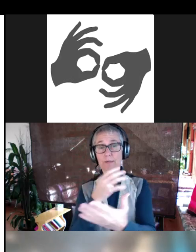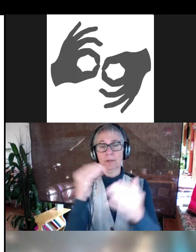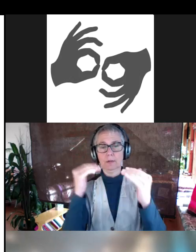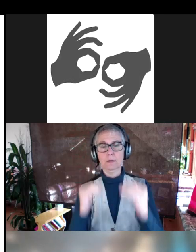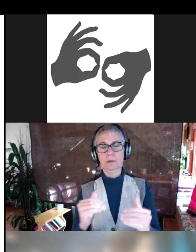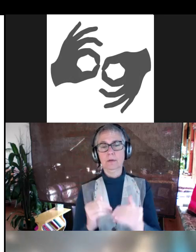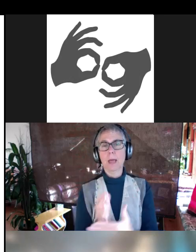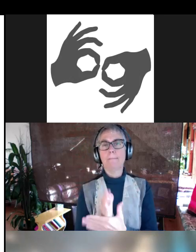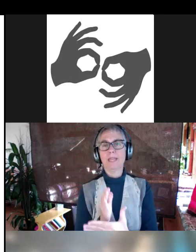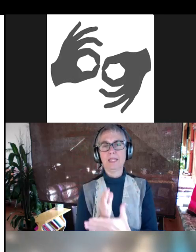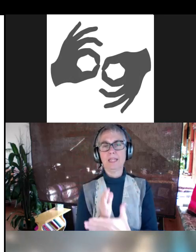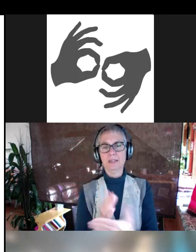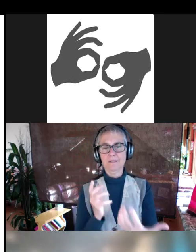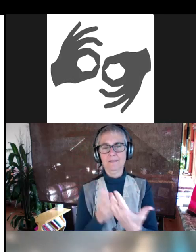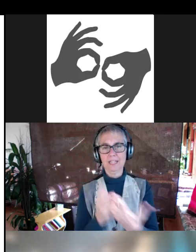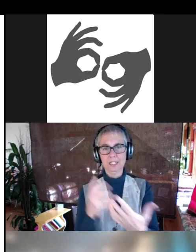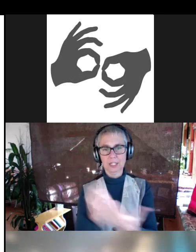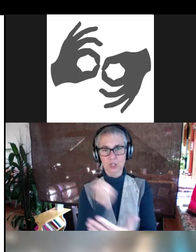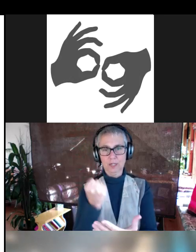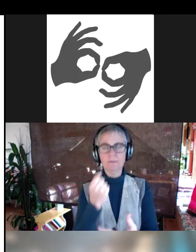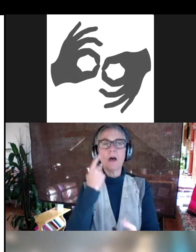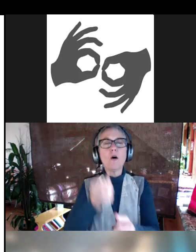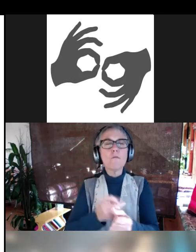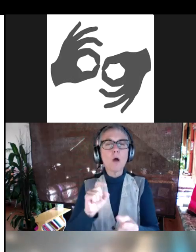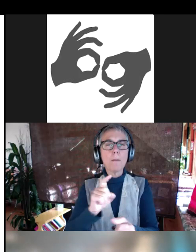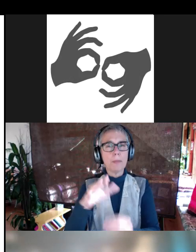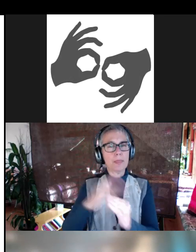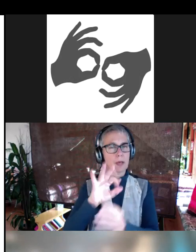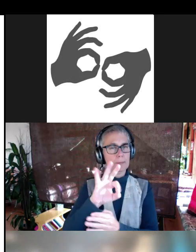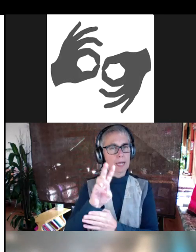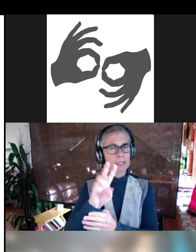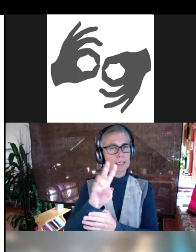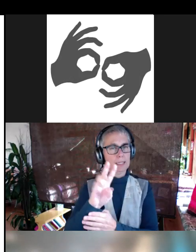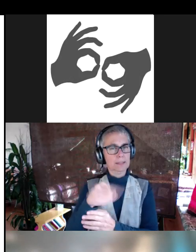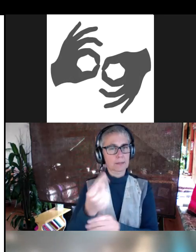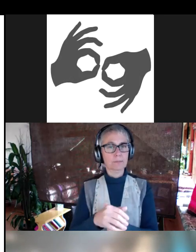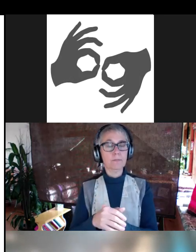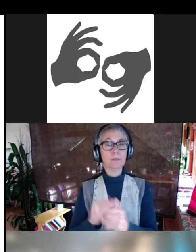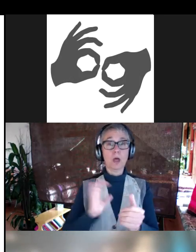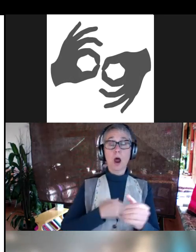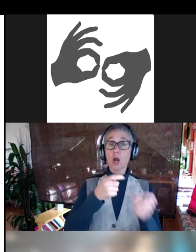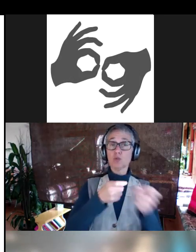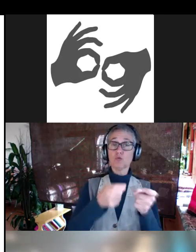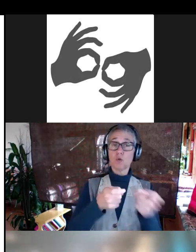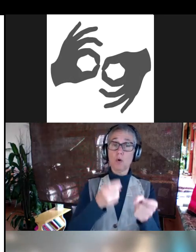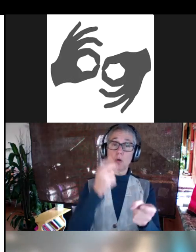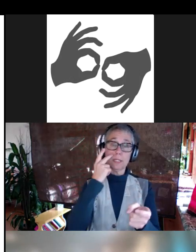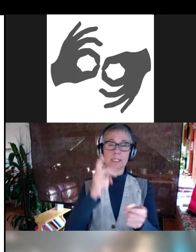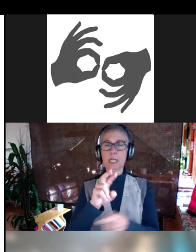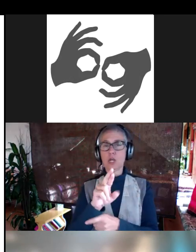top 96 predictions. And what we can see, based on our control, where we're just sampling